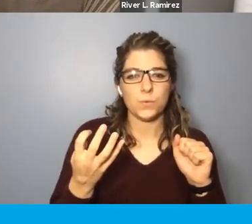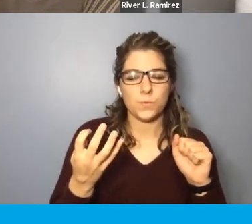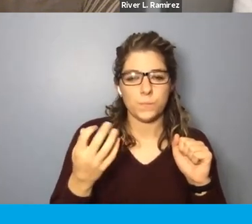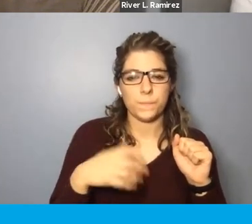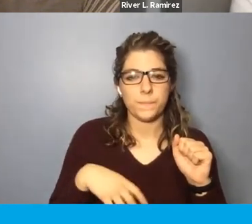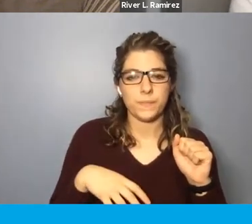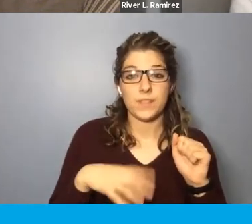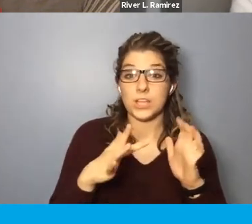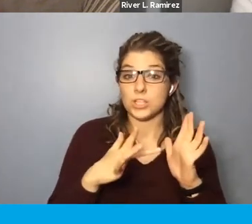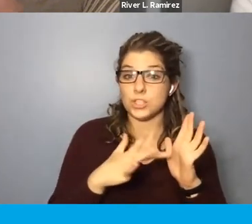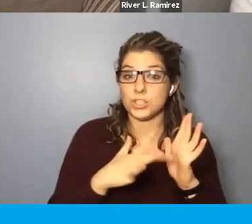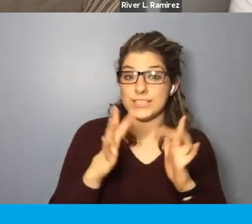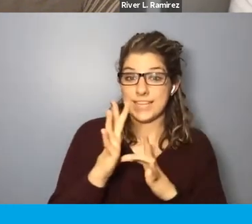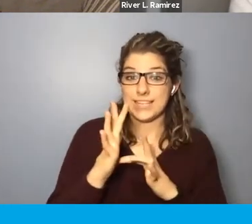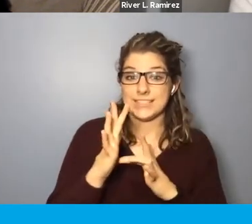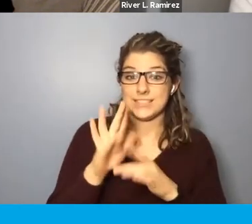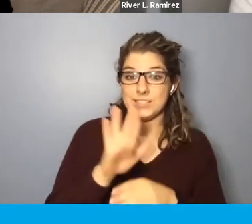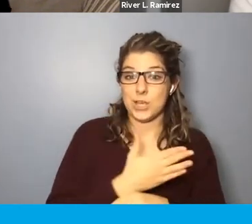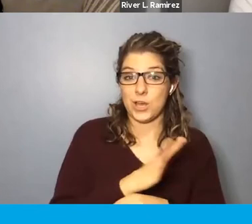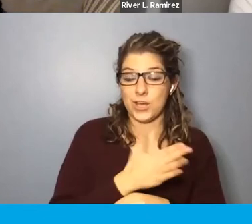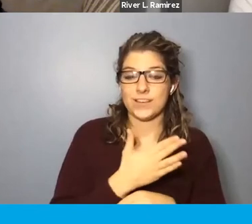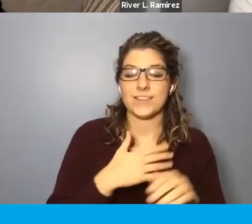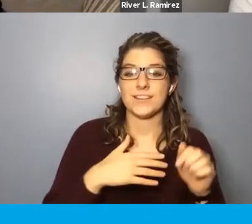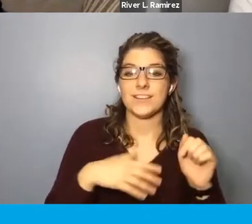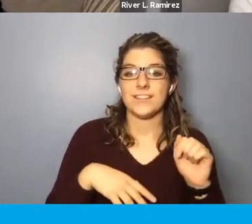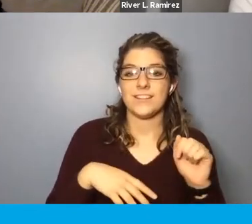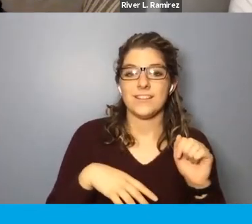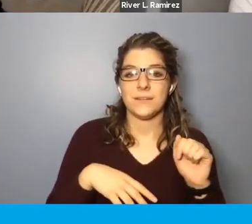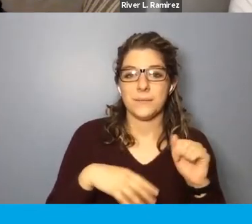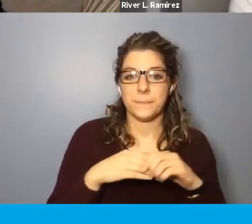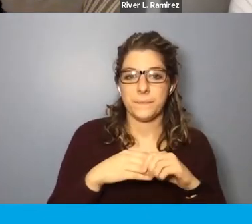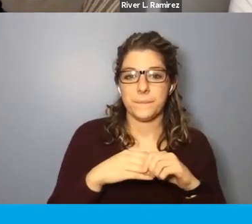the Jesus Platano song, and there's a